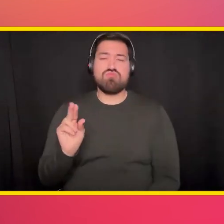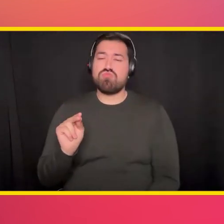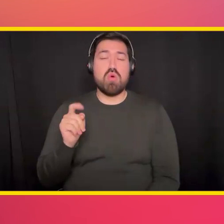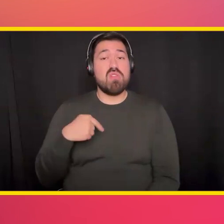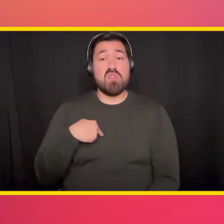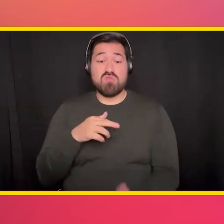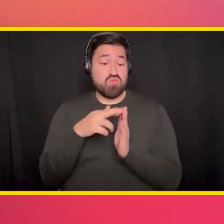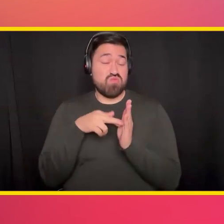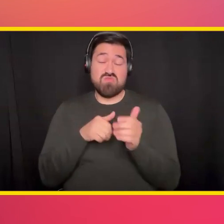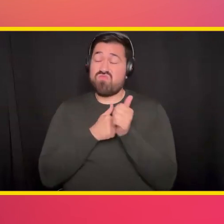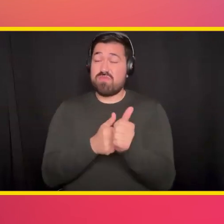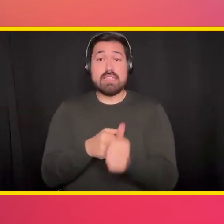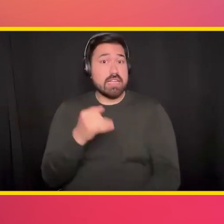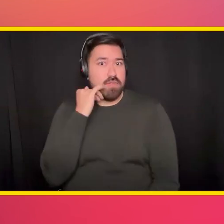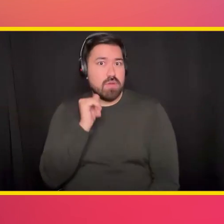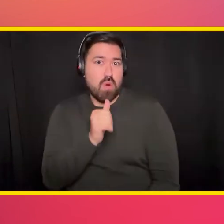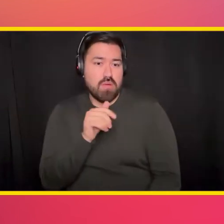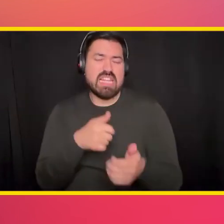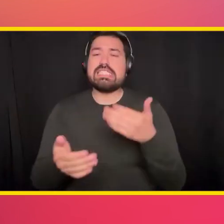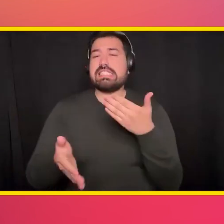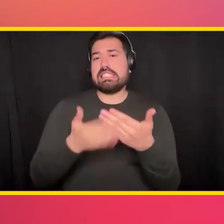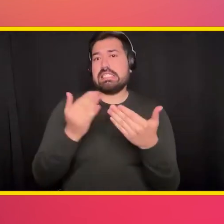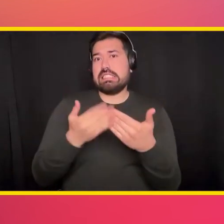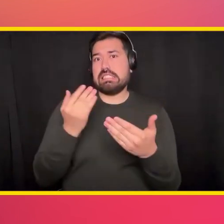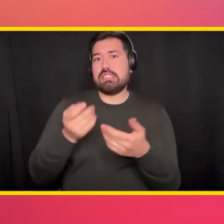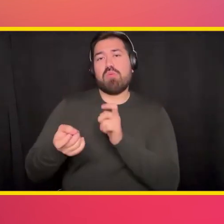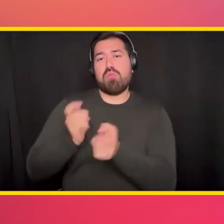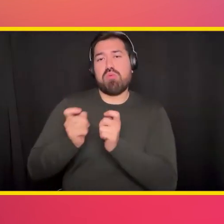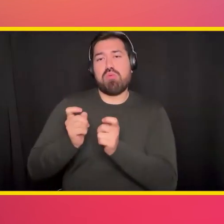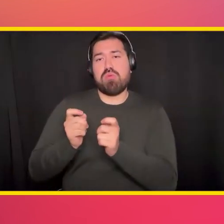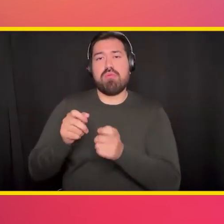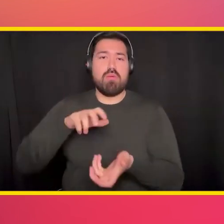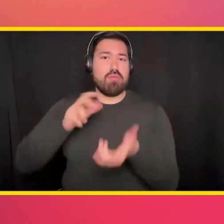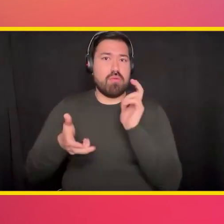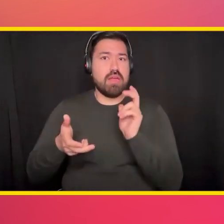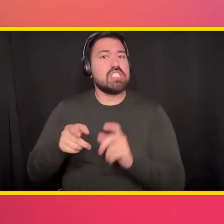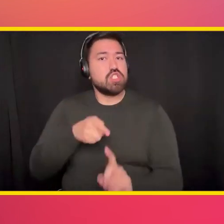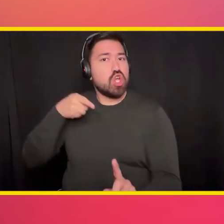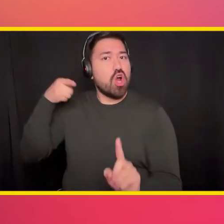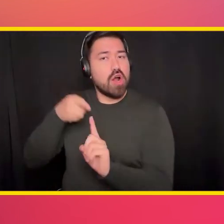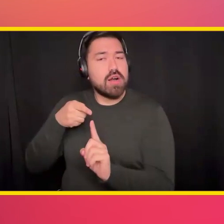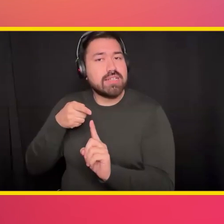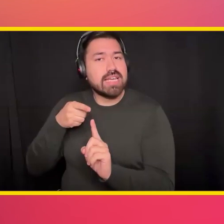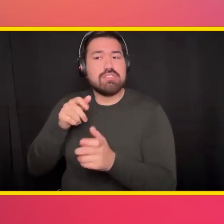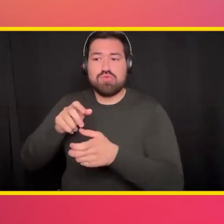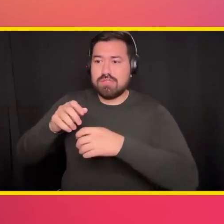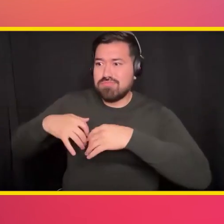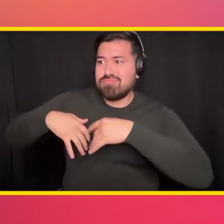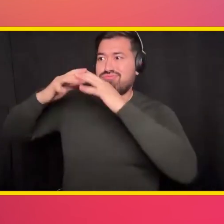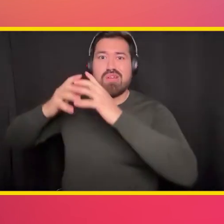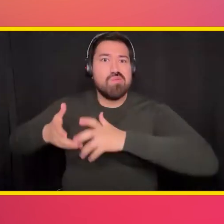And when you don't have to play by the rules, it's easier. It's way easier to go target and do the things and create